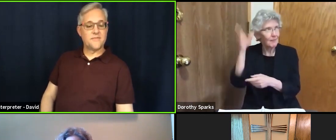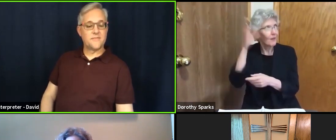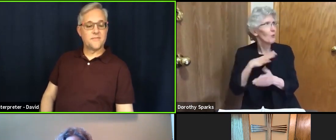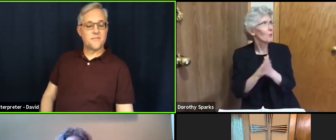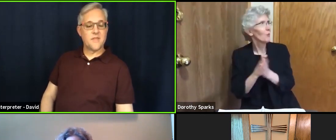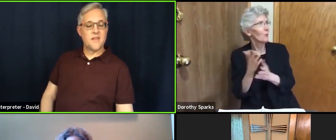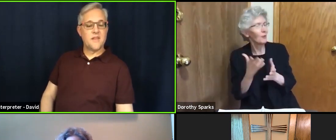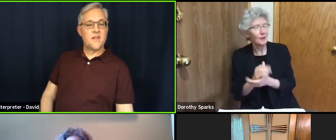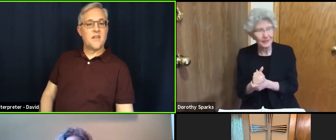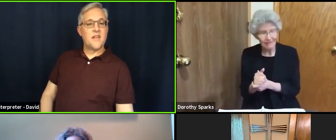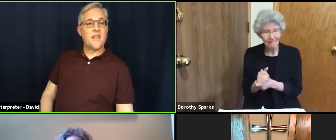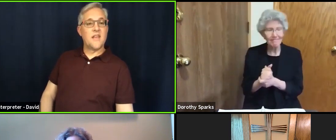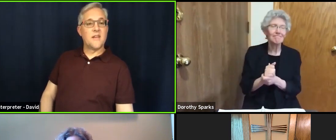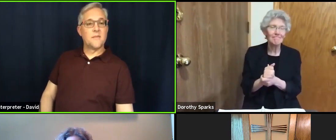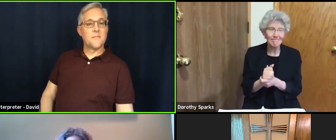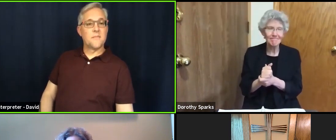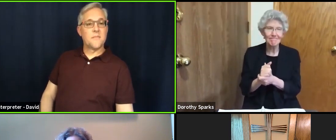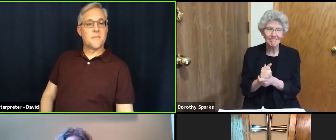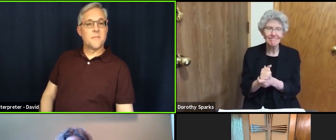have."